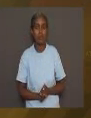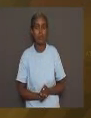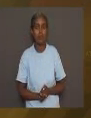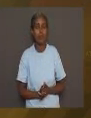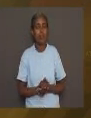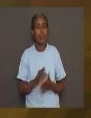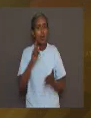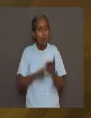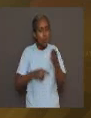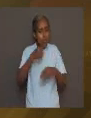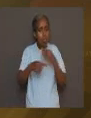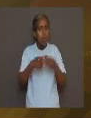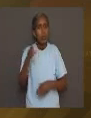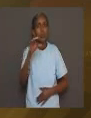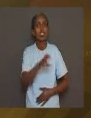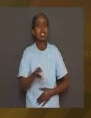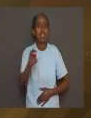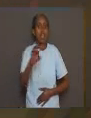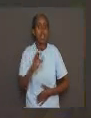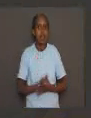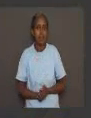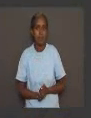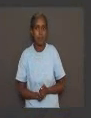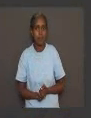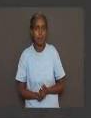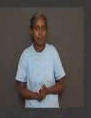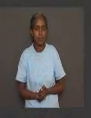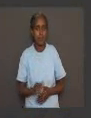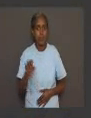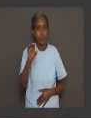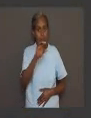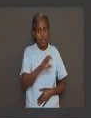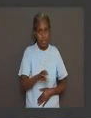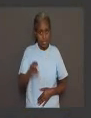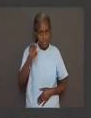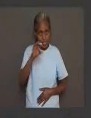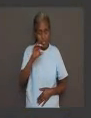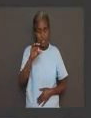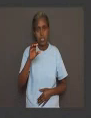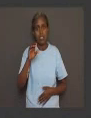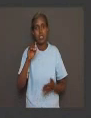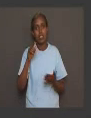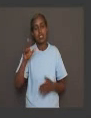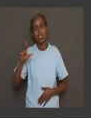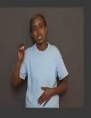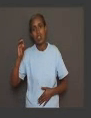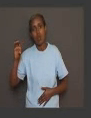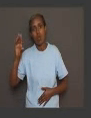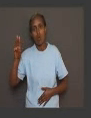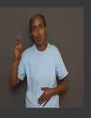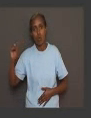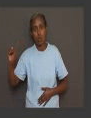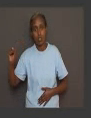What about a circle? A circle is the locus of a point